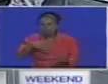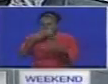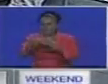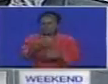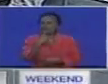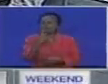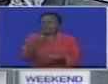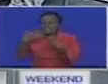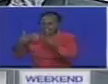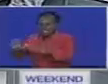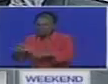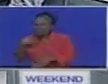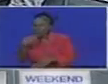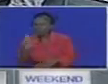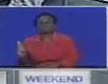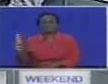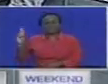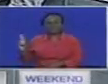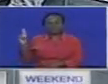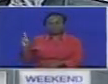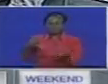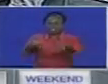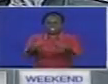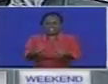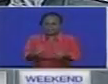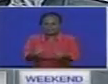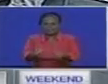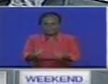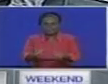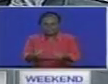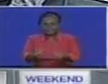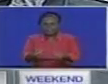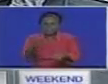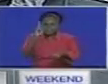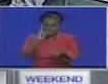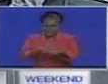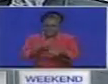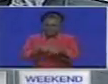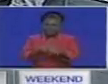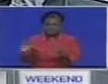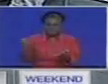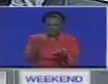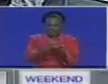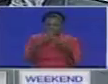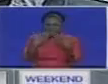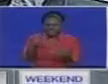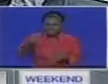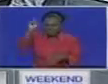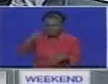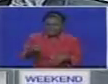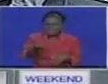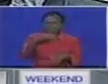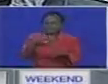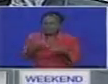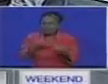left was Uhuru Kenyatta, who was the chair. Then and in that once he left, he must have gone with